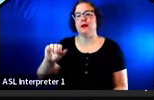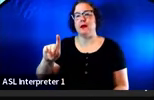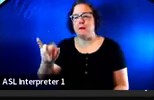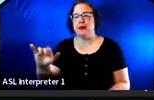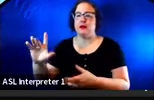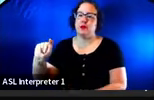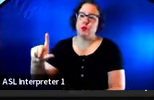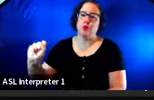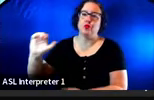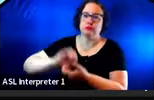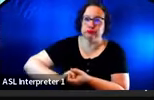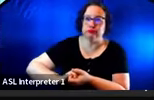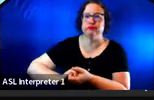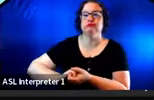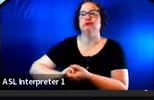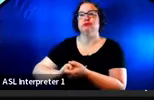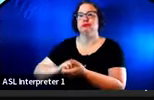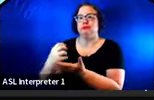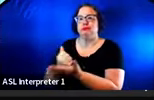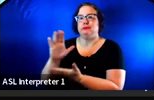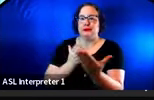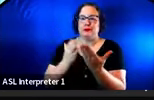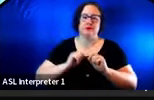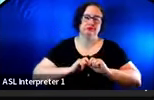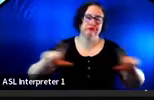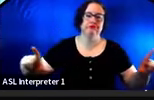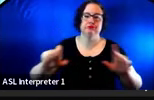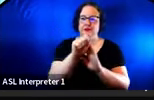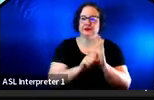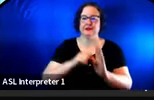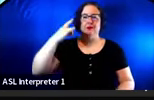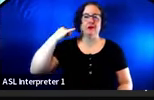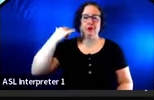this much needed service out to the state of California.